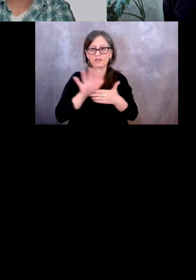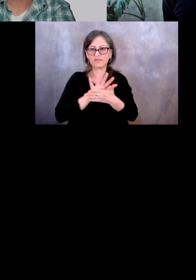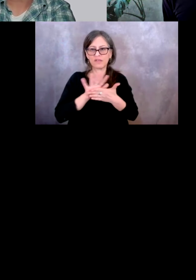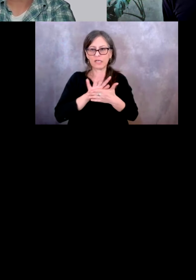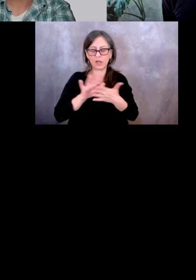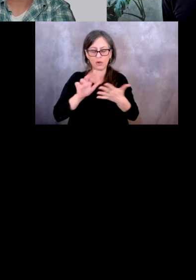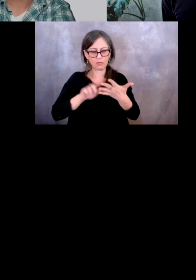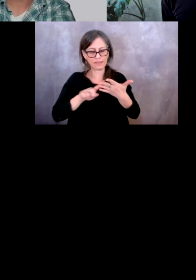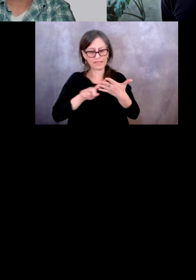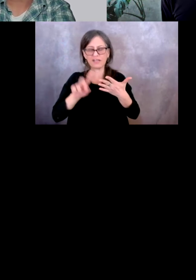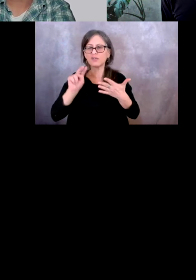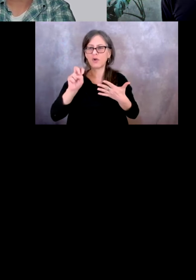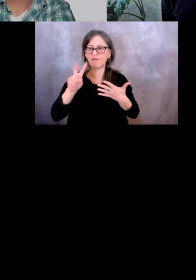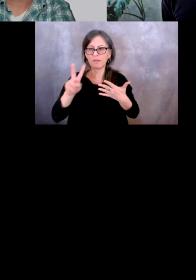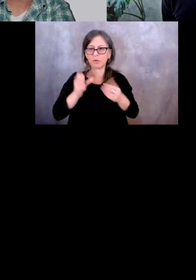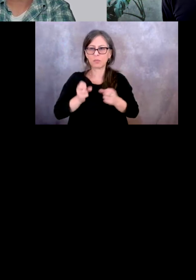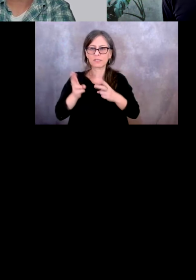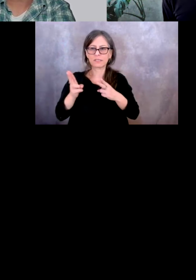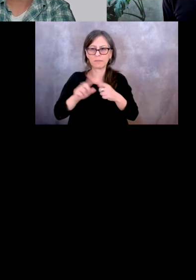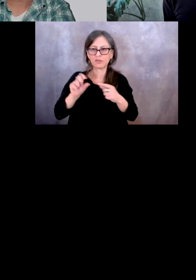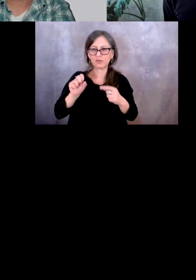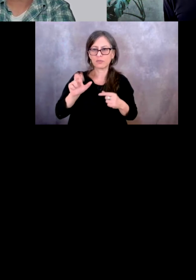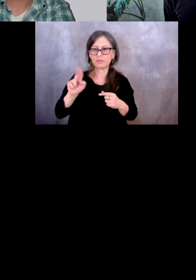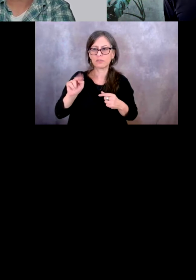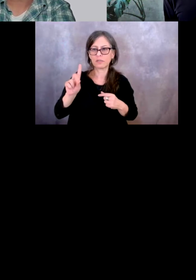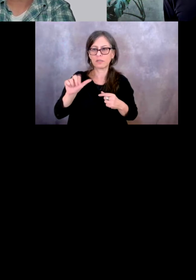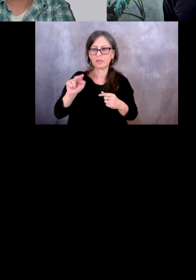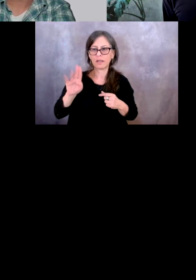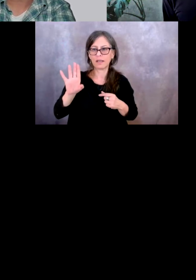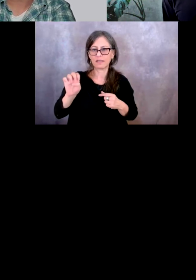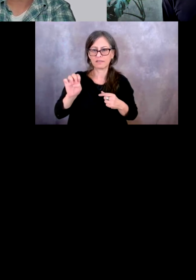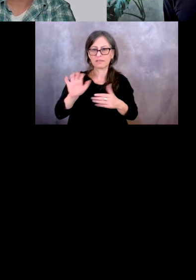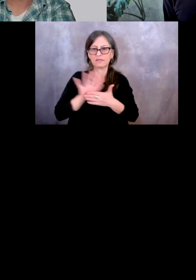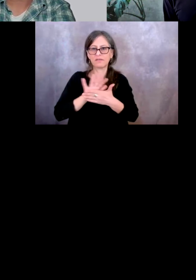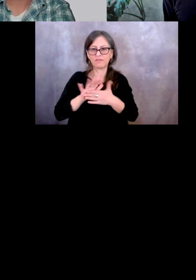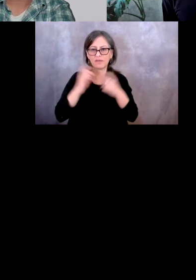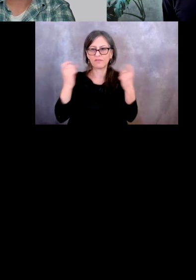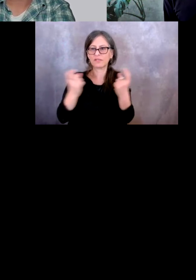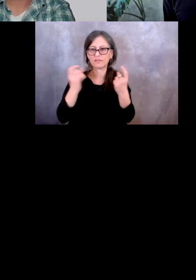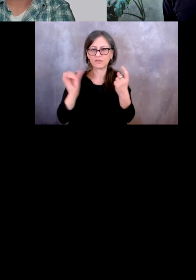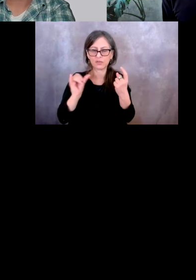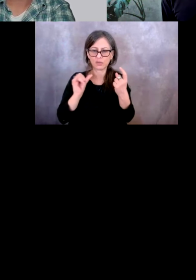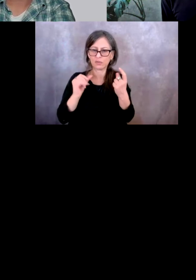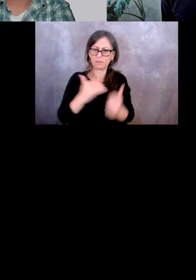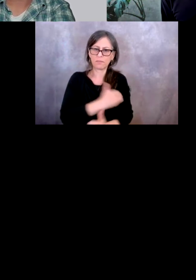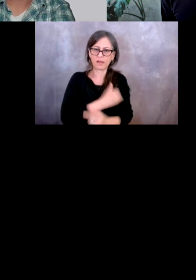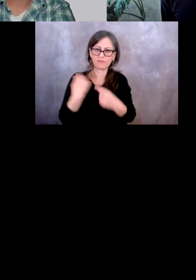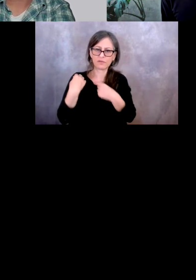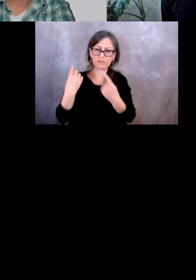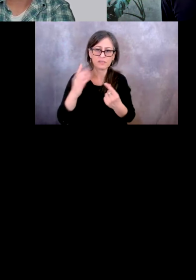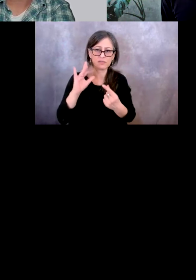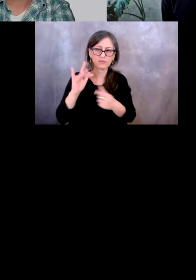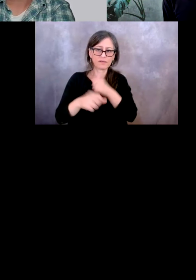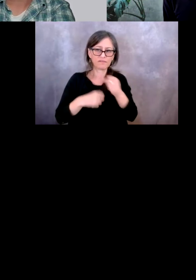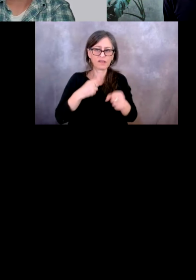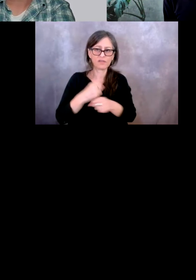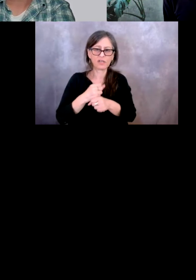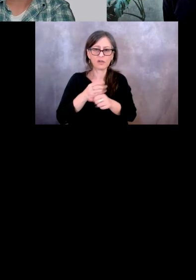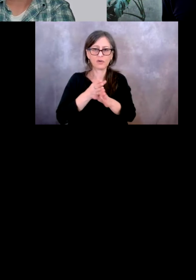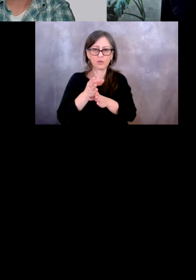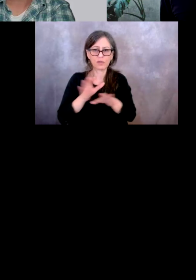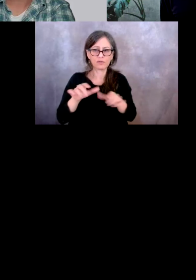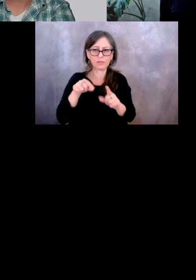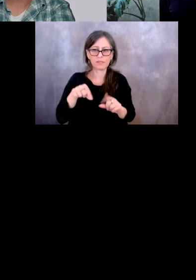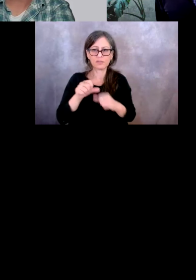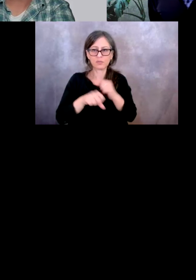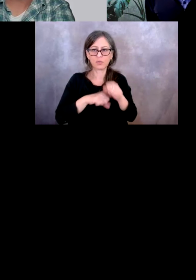And then I think we're submitting to Sundance Film Festival as well. Like, this was one of the most powerful things I've ever done in my 25-year career of doing this